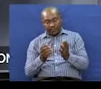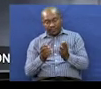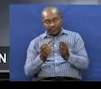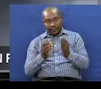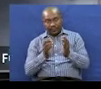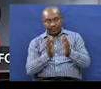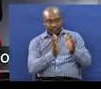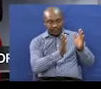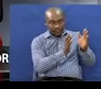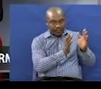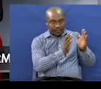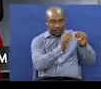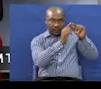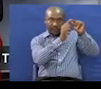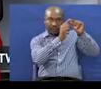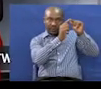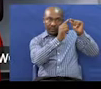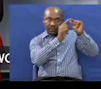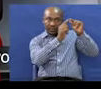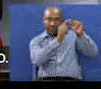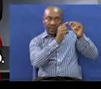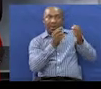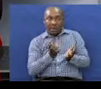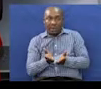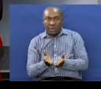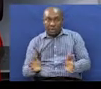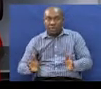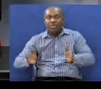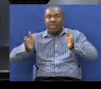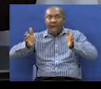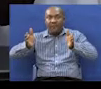And then oxygen is collected here. This is oxygen gas.